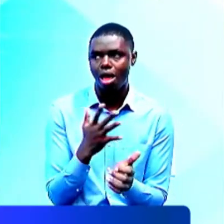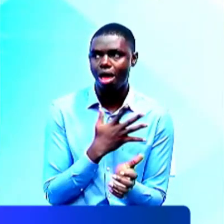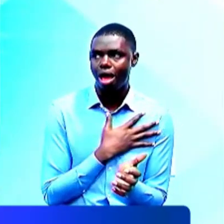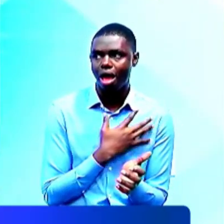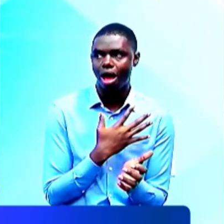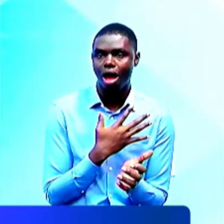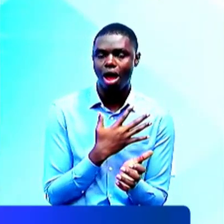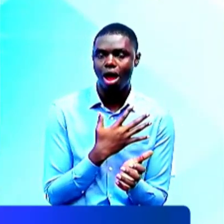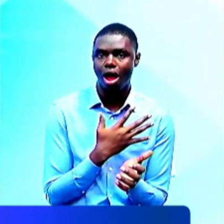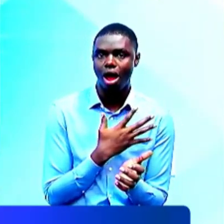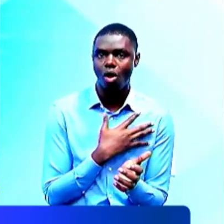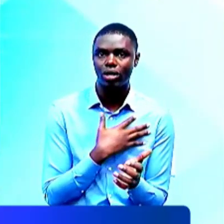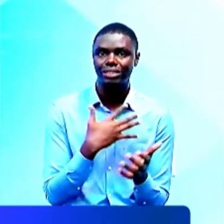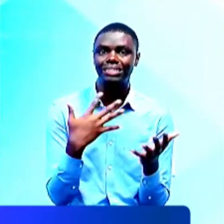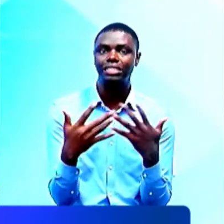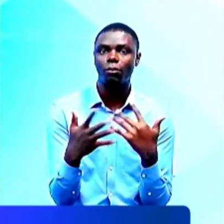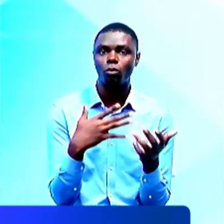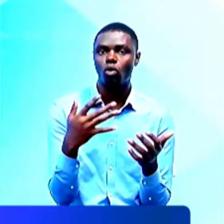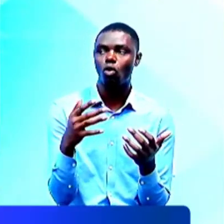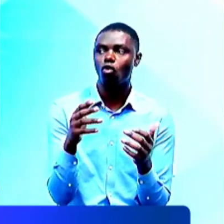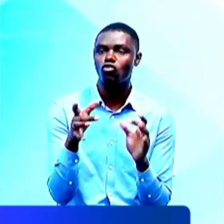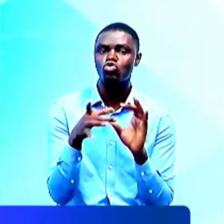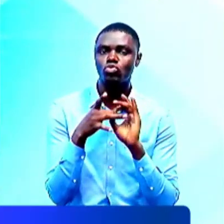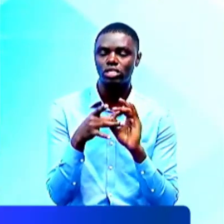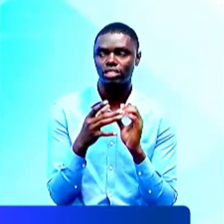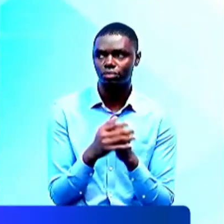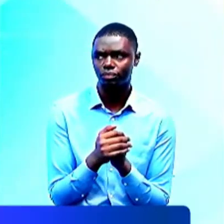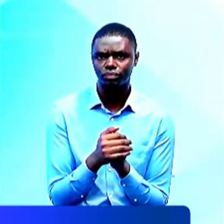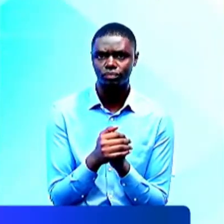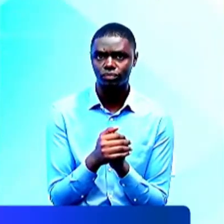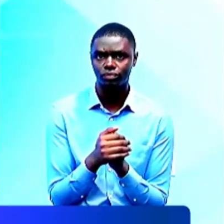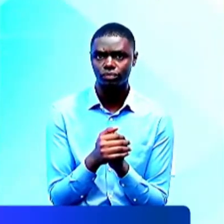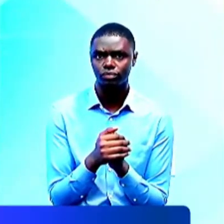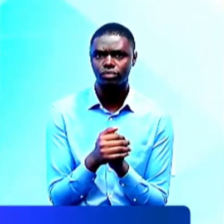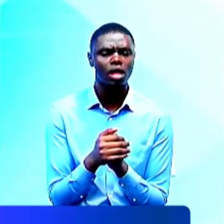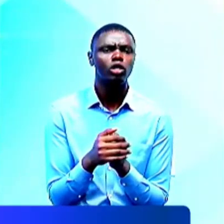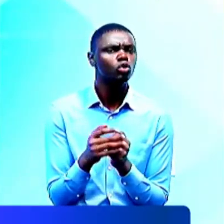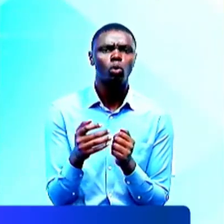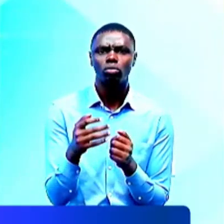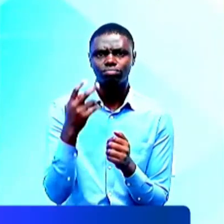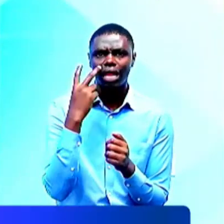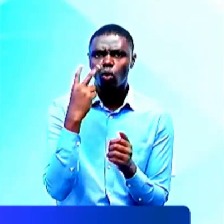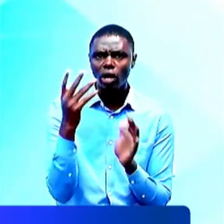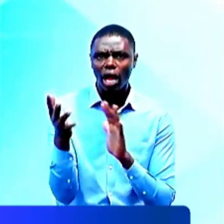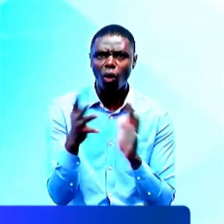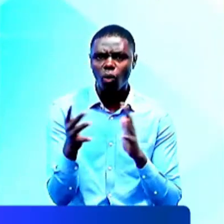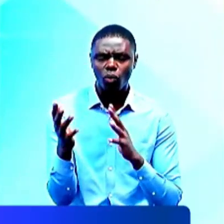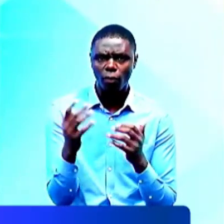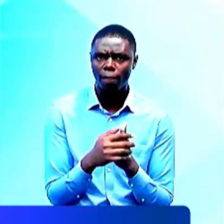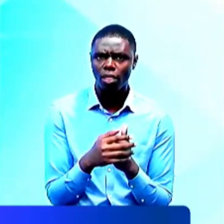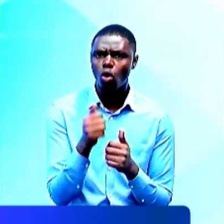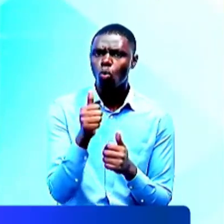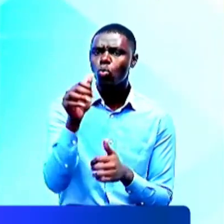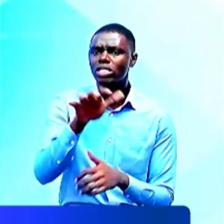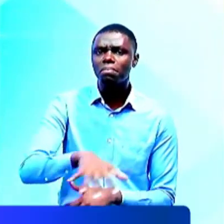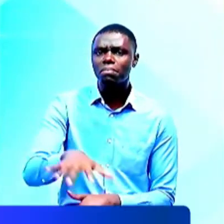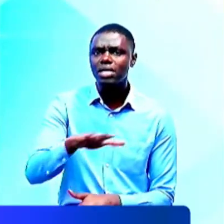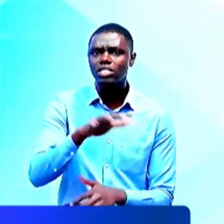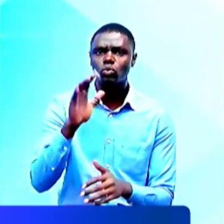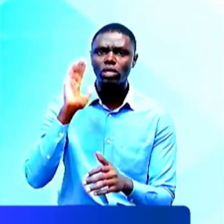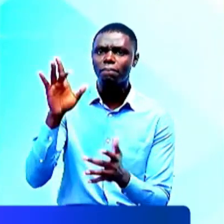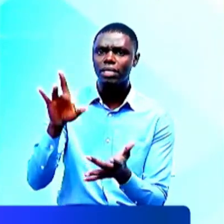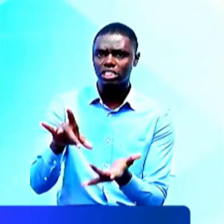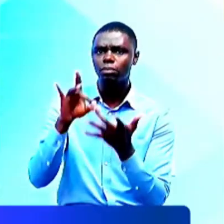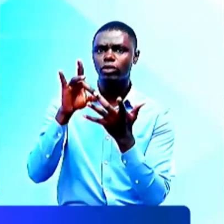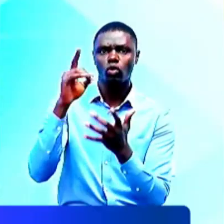symbols of do you want unity to know the places that you are how not does allowed it, to go? Exactly. How does it look like? What is good? Which places are going to be demarcated and